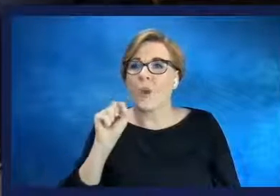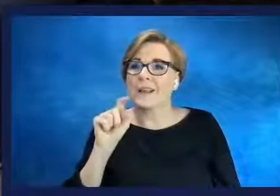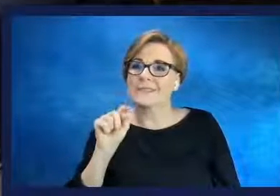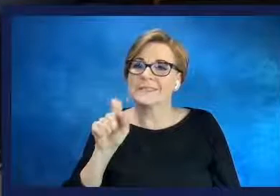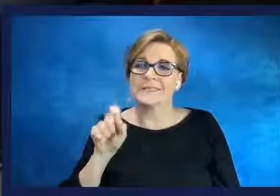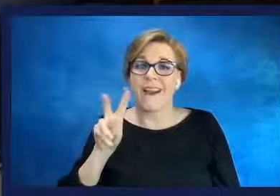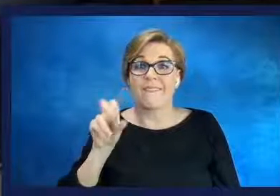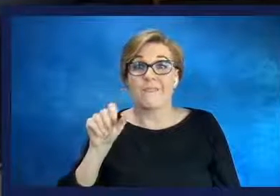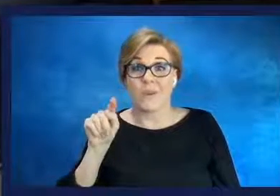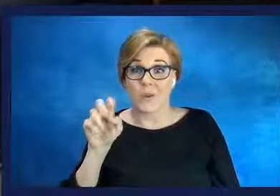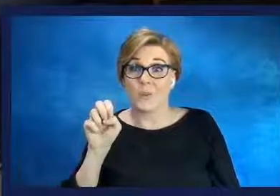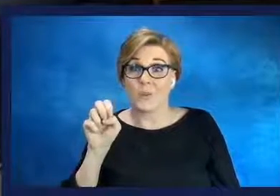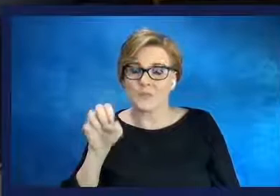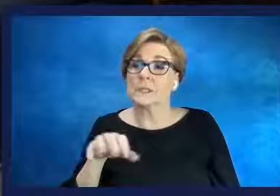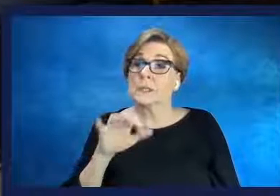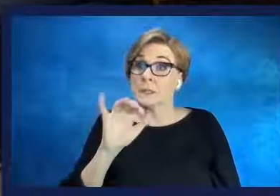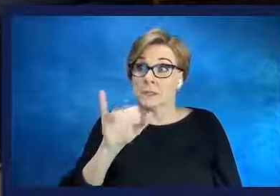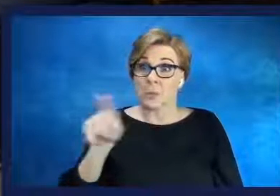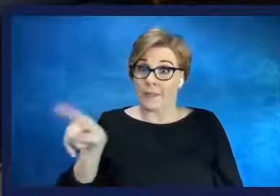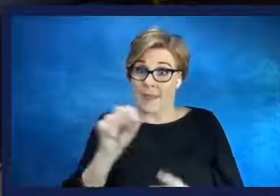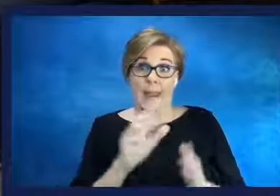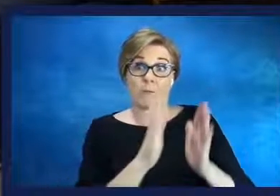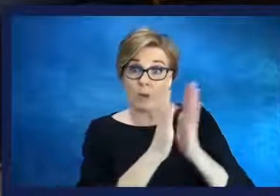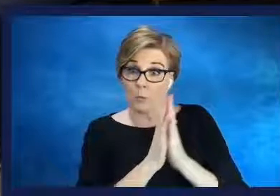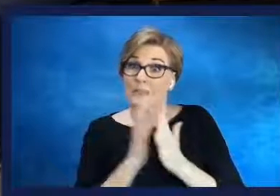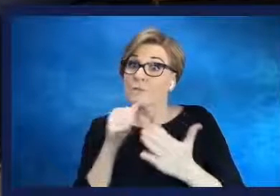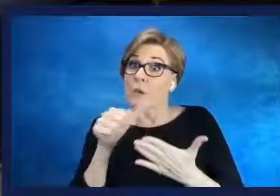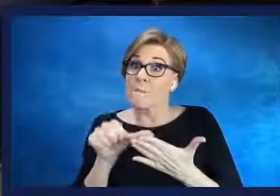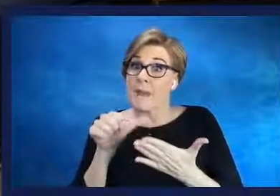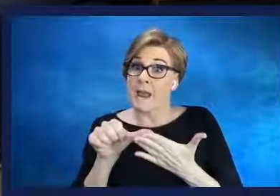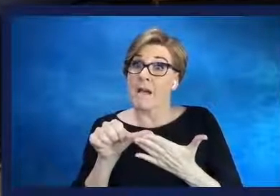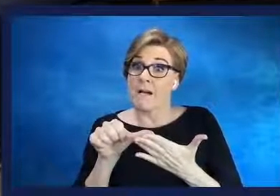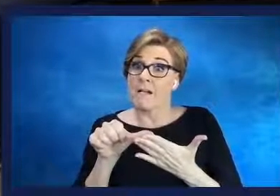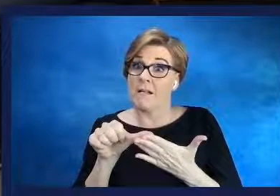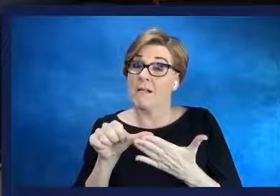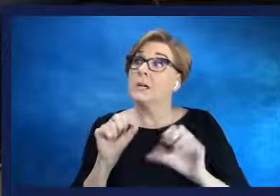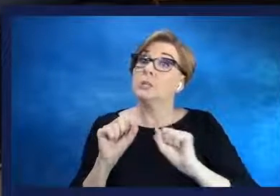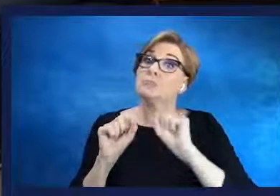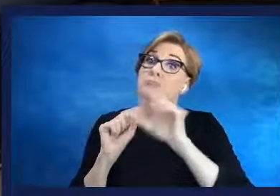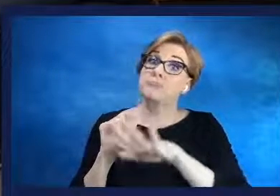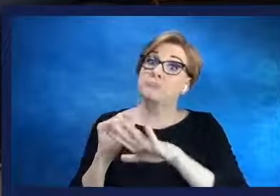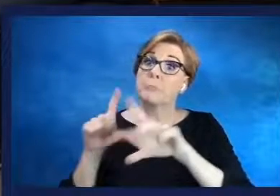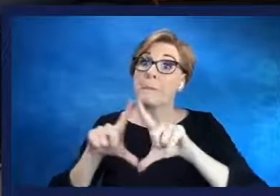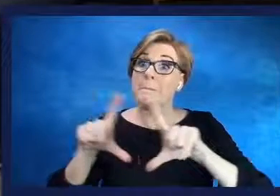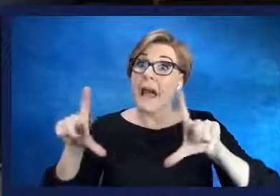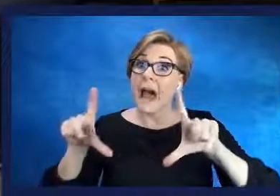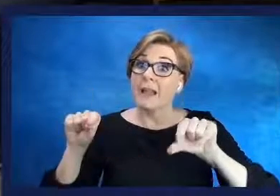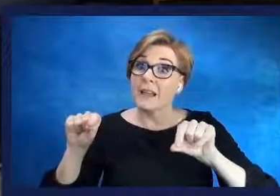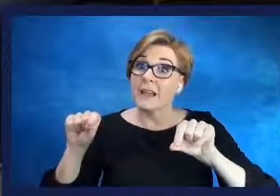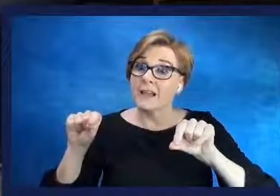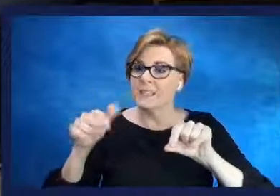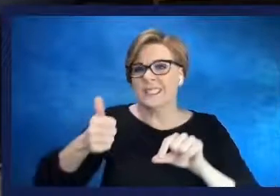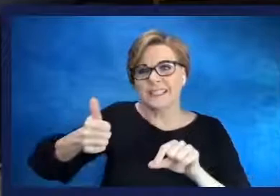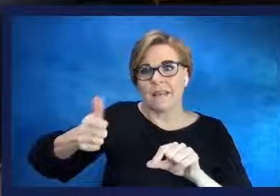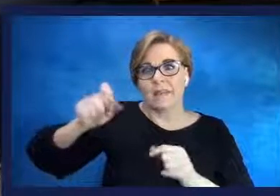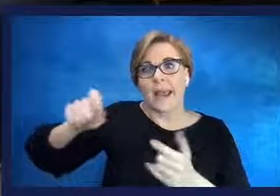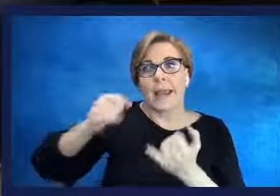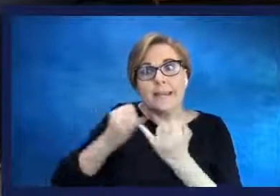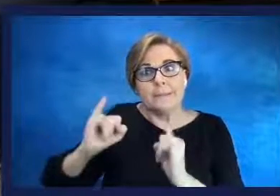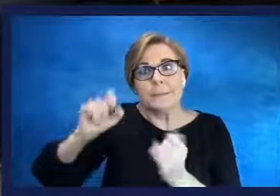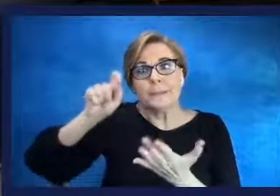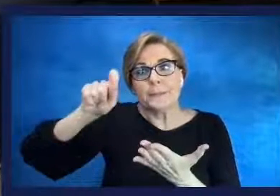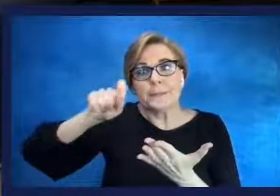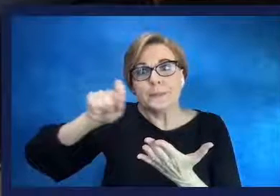And that ballot can be mailed to them. They can vote at the convenience of their home. And the add-on to that, and I have part of